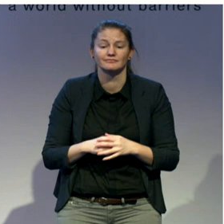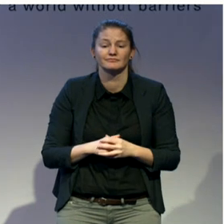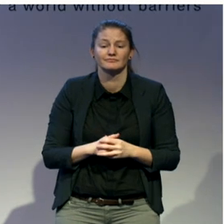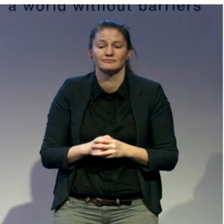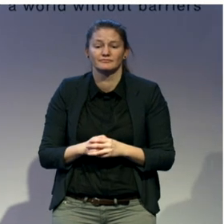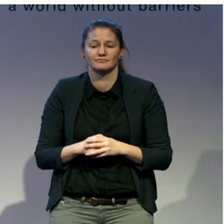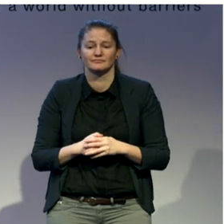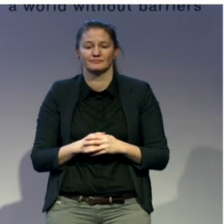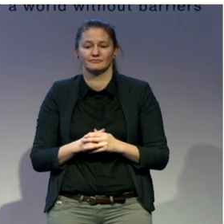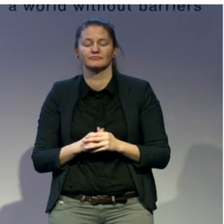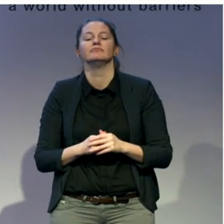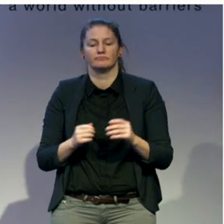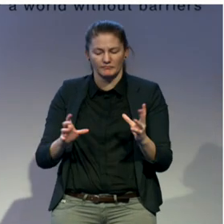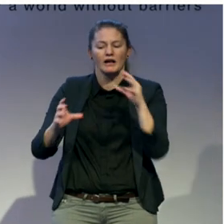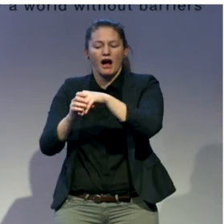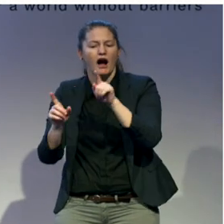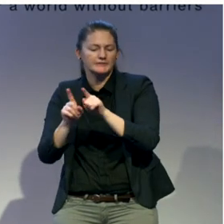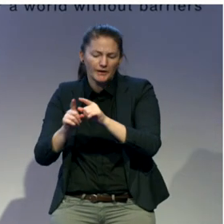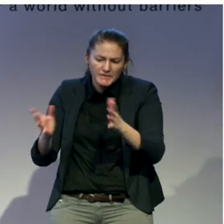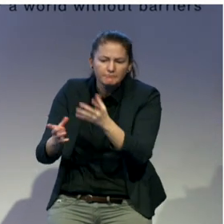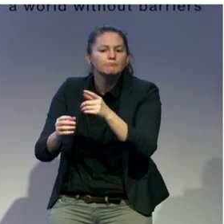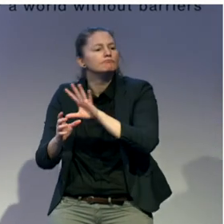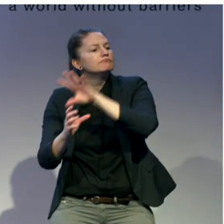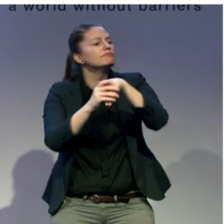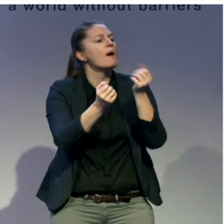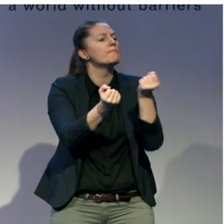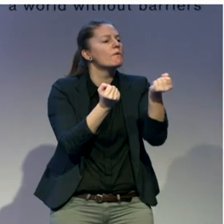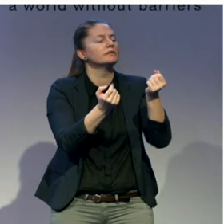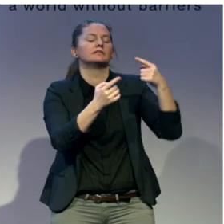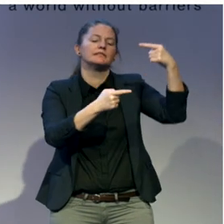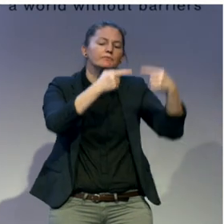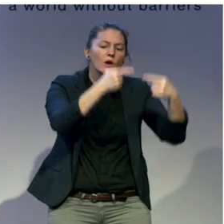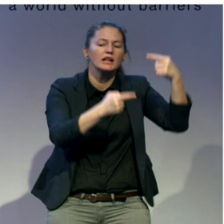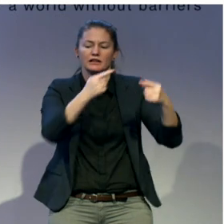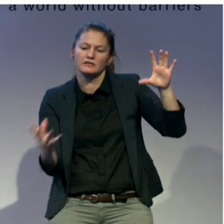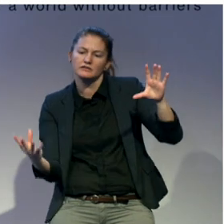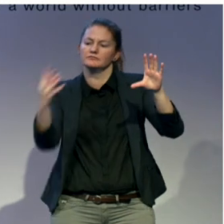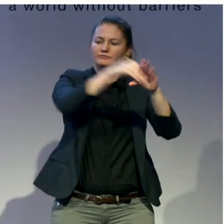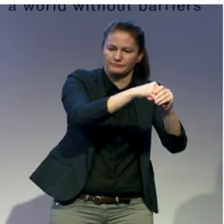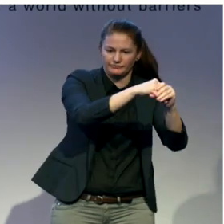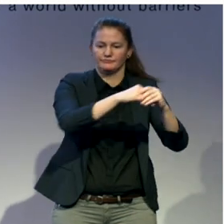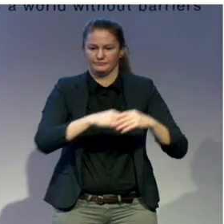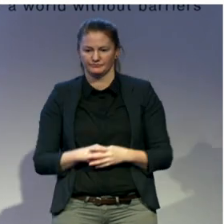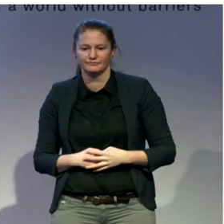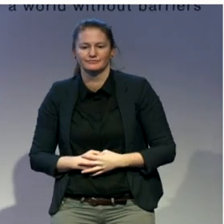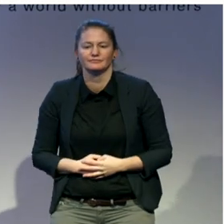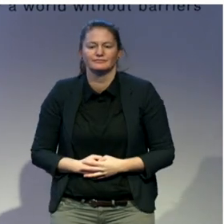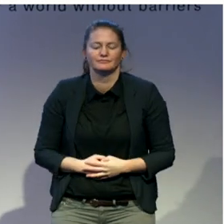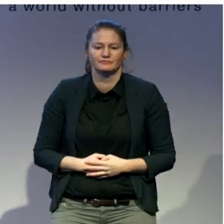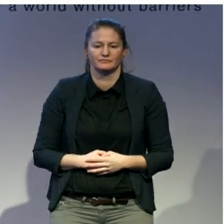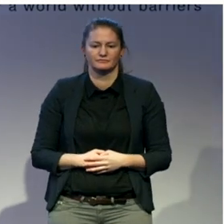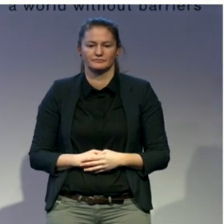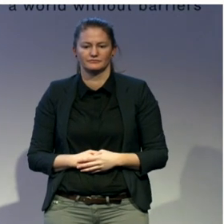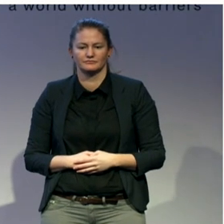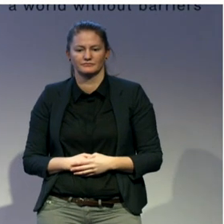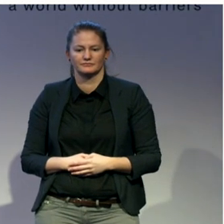in 2013, families were not happy with us talking about sexuality with their kids. And at that